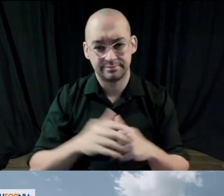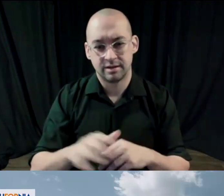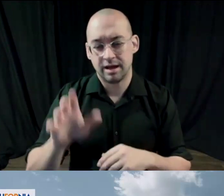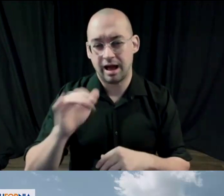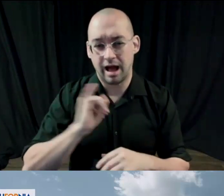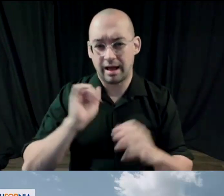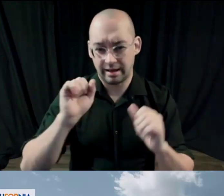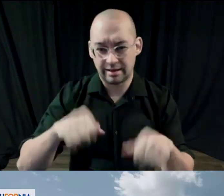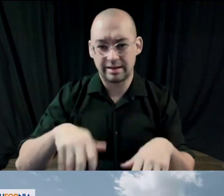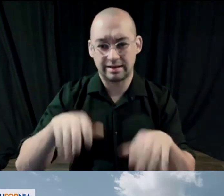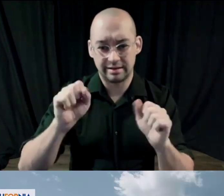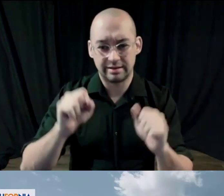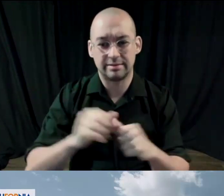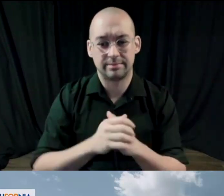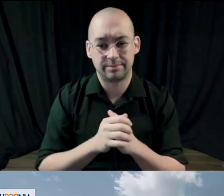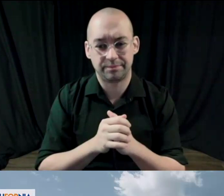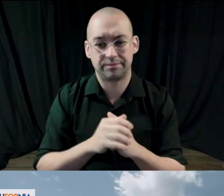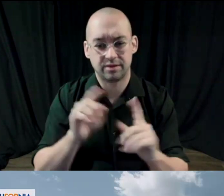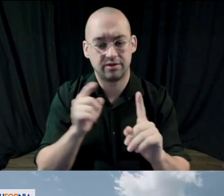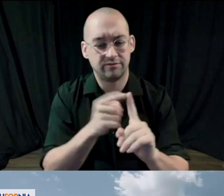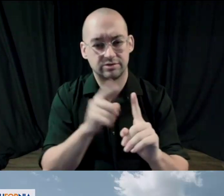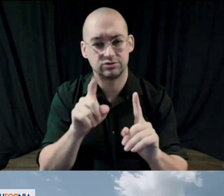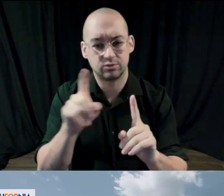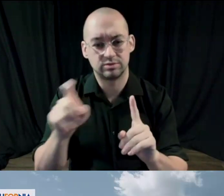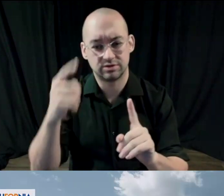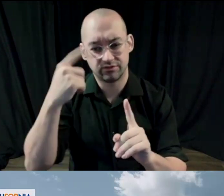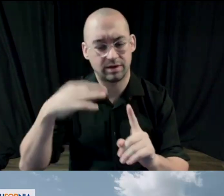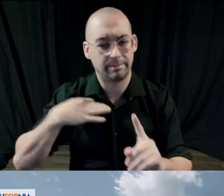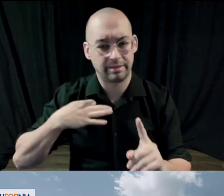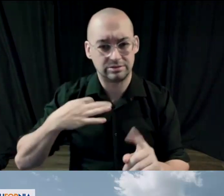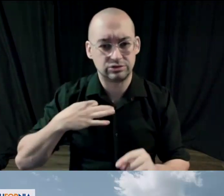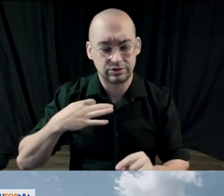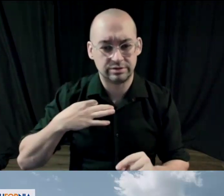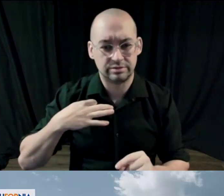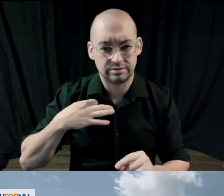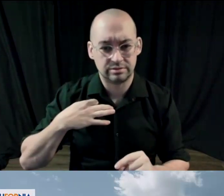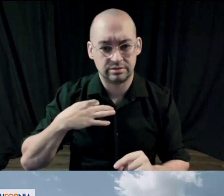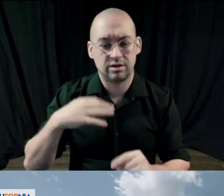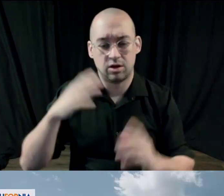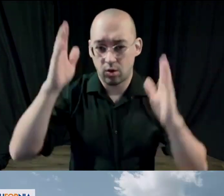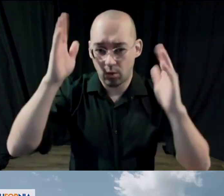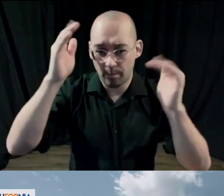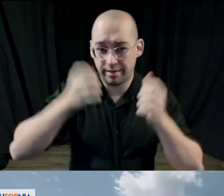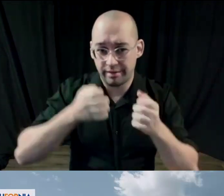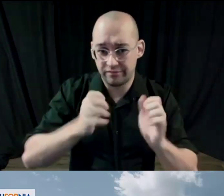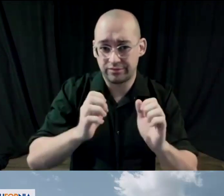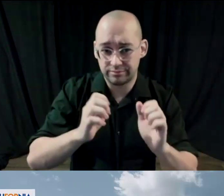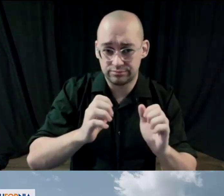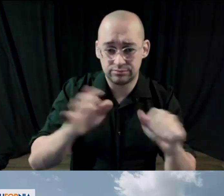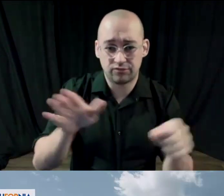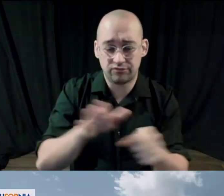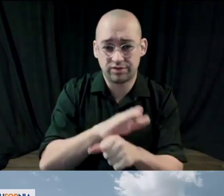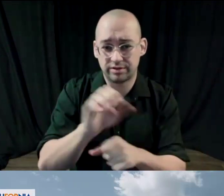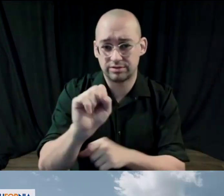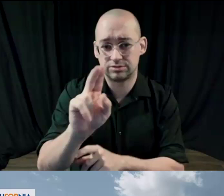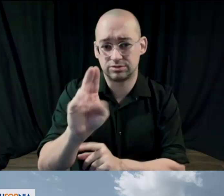first, right? We want to do the first request for application, and it's our hope and our effort that it's fully subscribed and